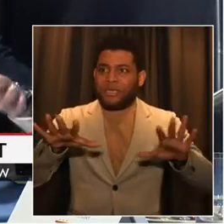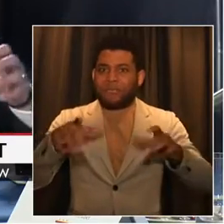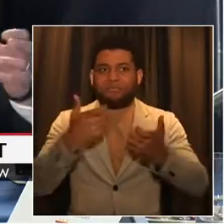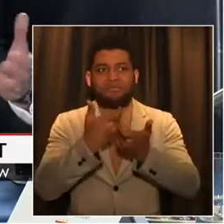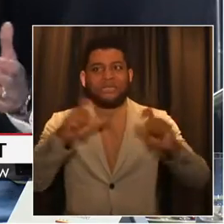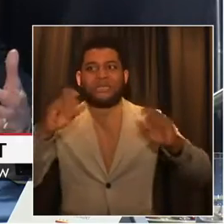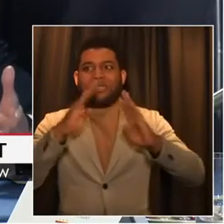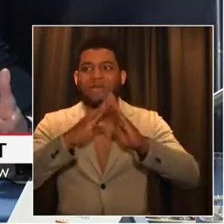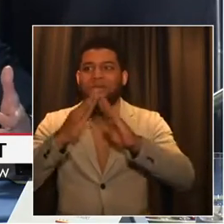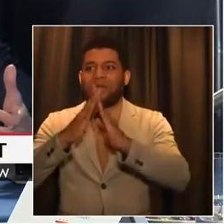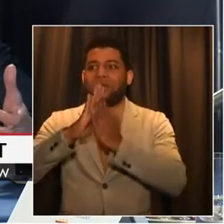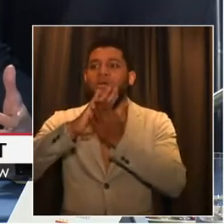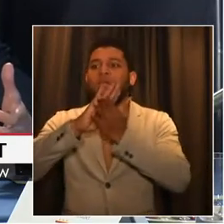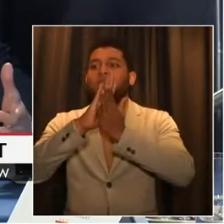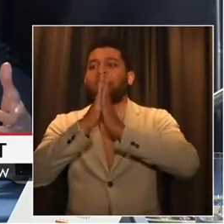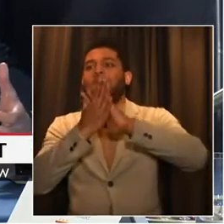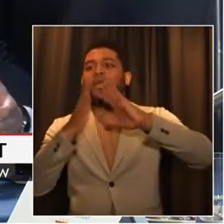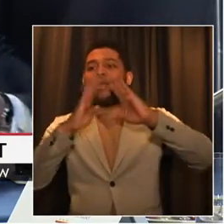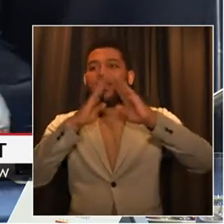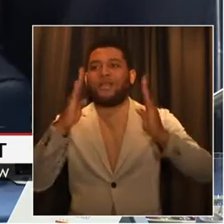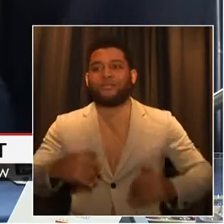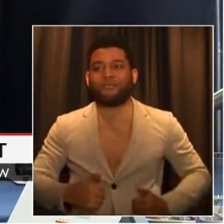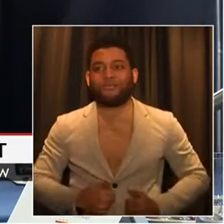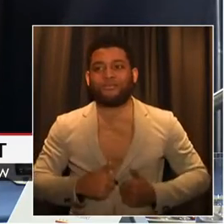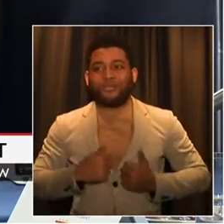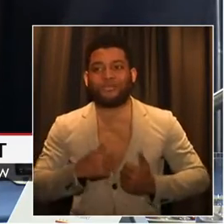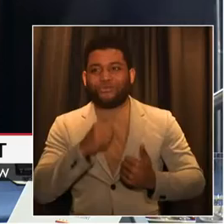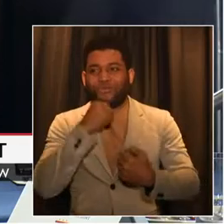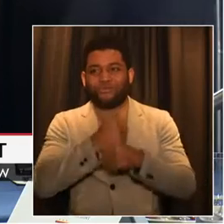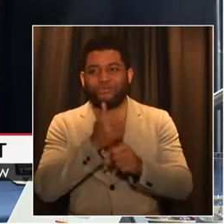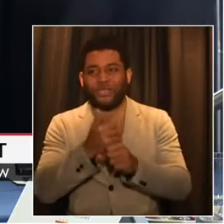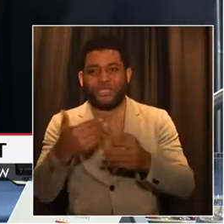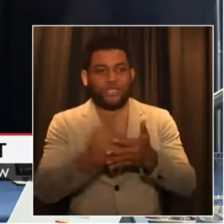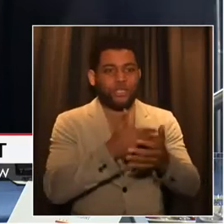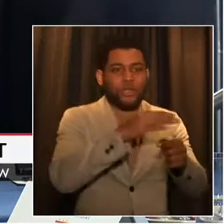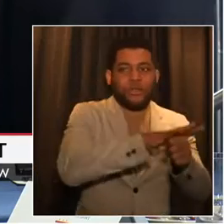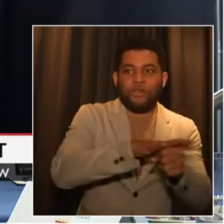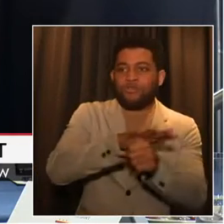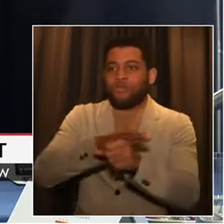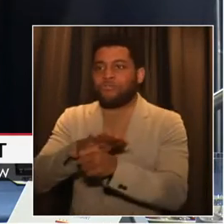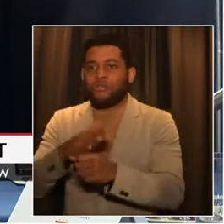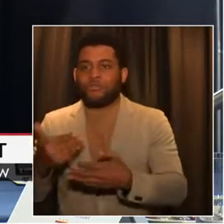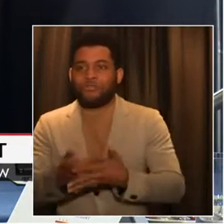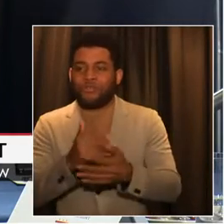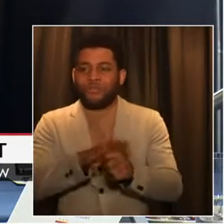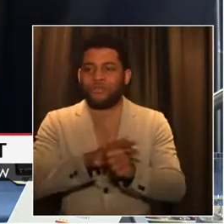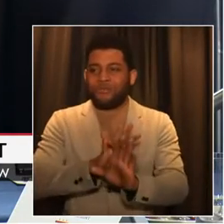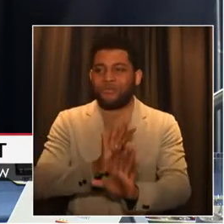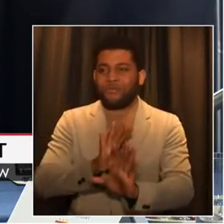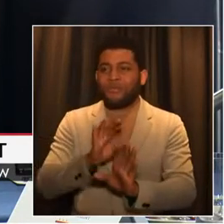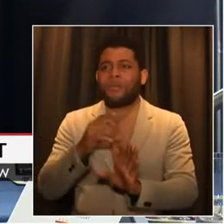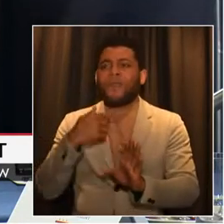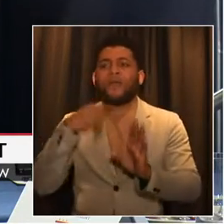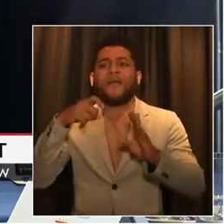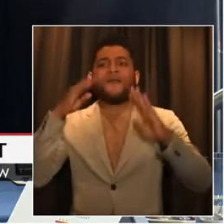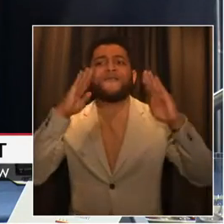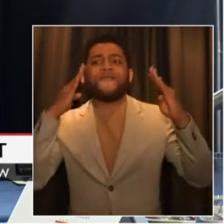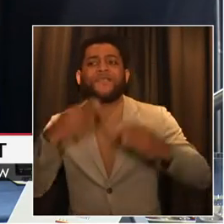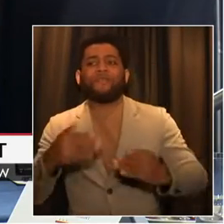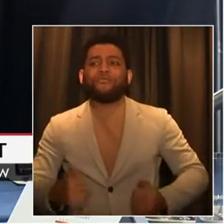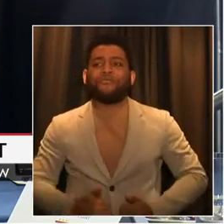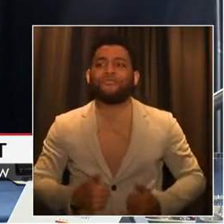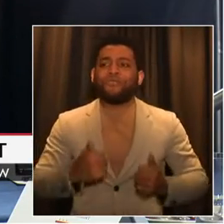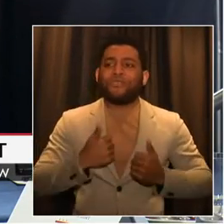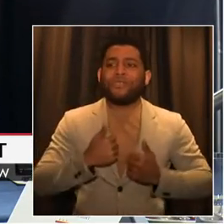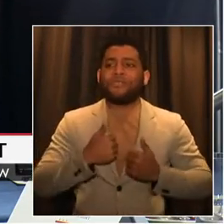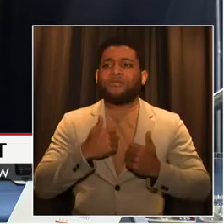housing, that doesn't create new neighborhoods. We have to make sure we have efforts that concentrate the residential development so that we